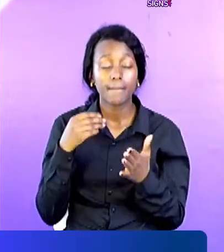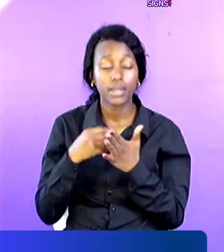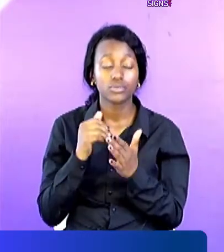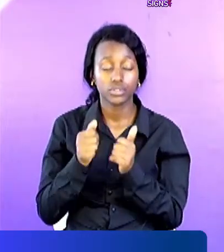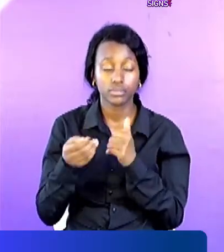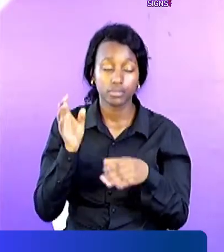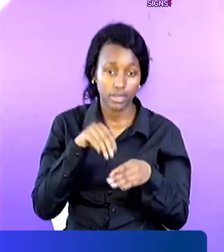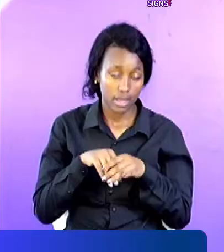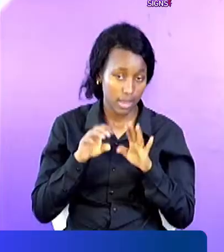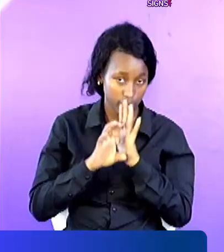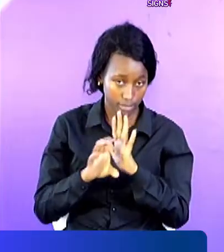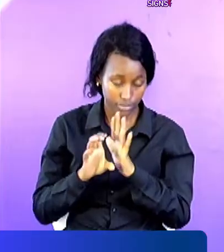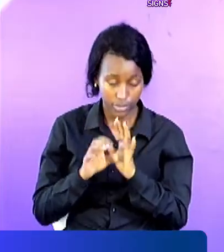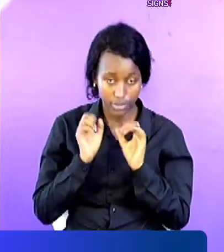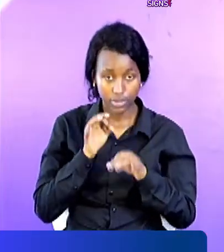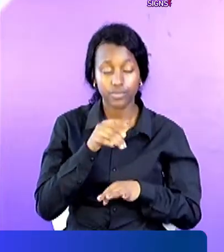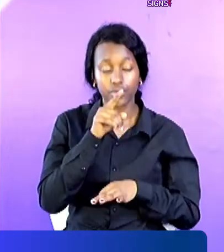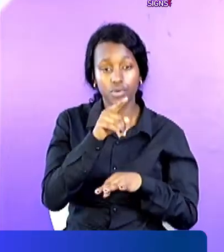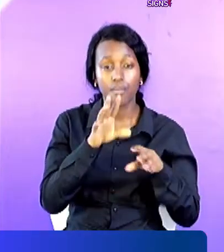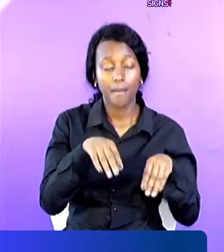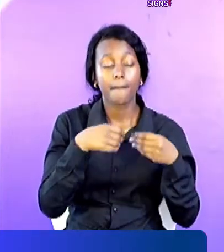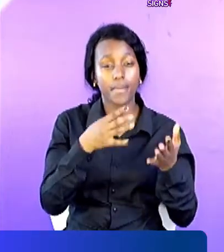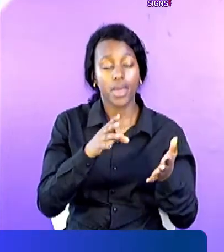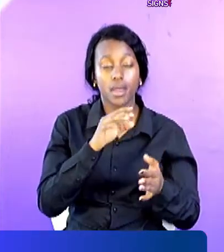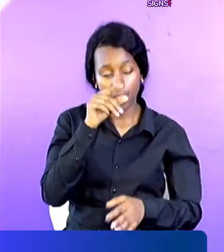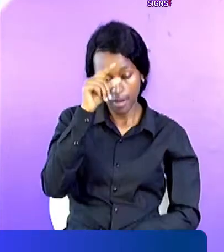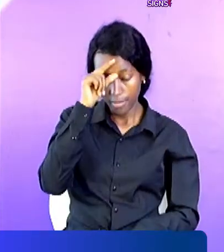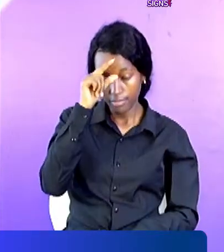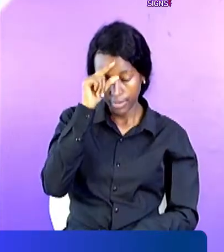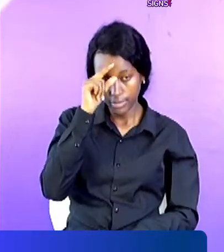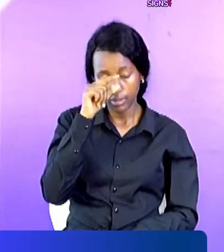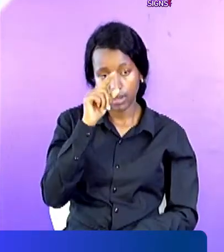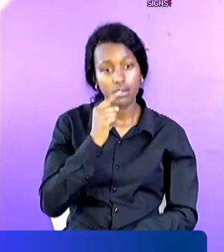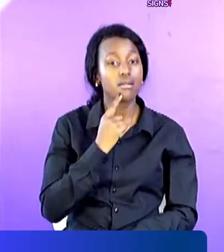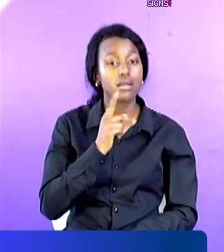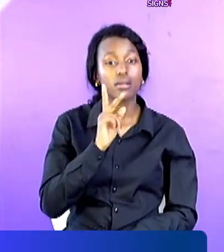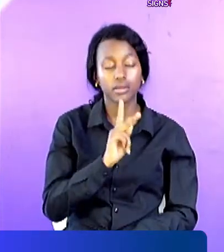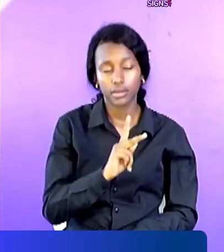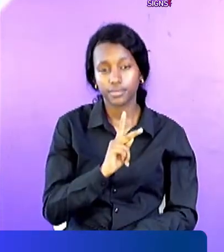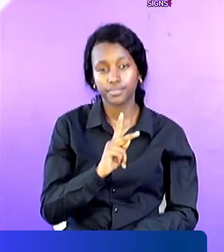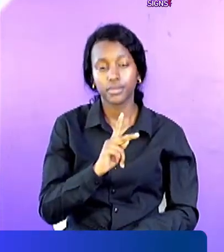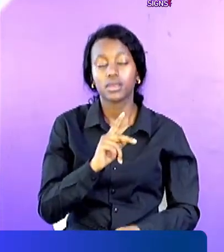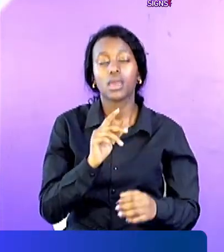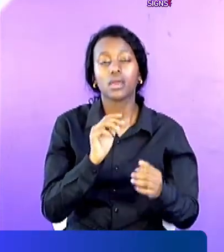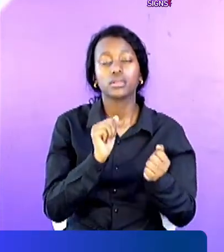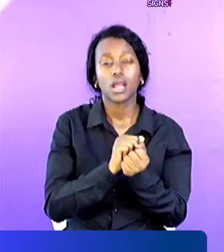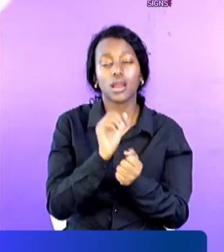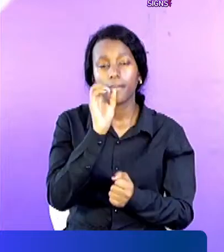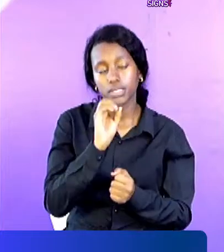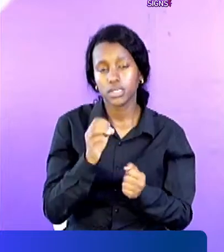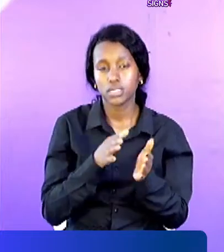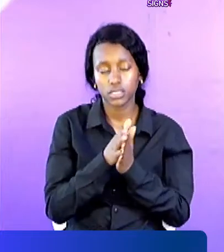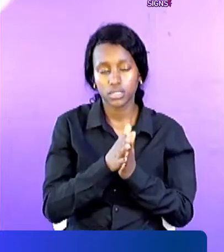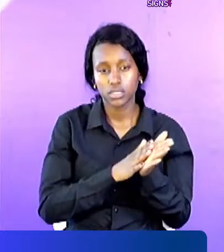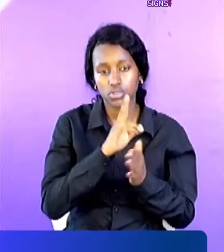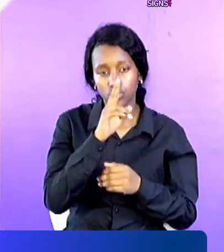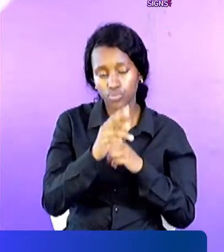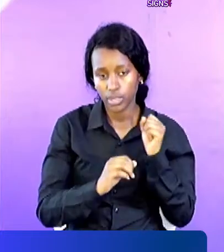government 100,000, 10% interest for 2 years. Let's look at the first